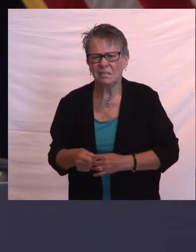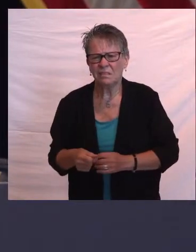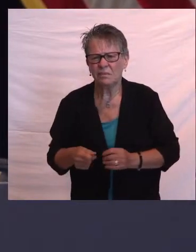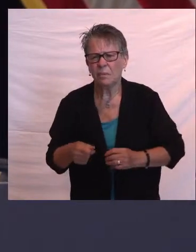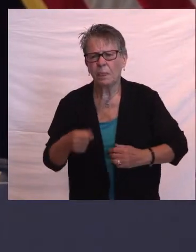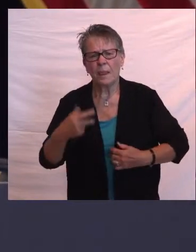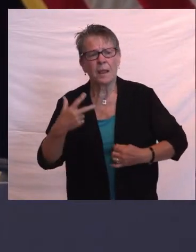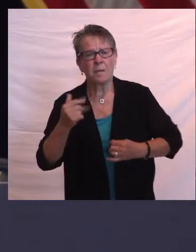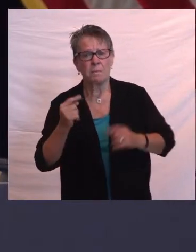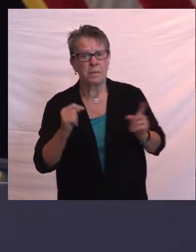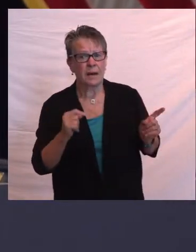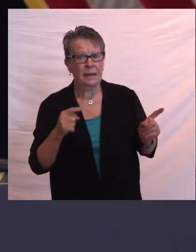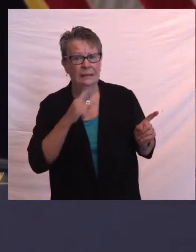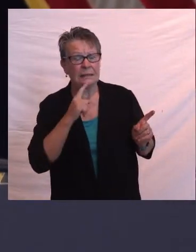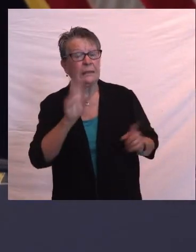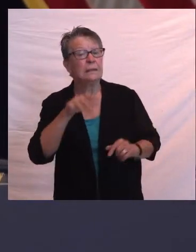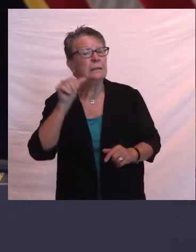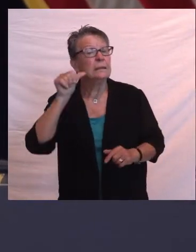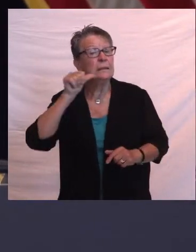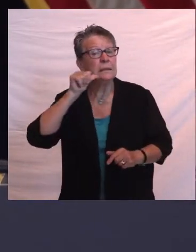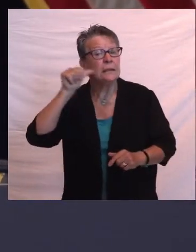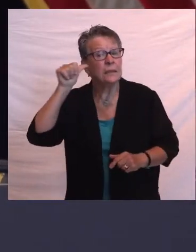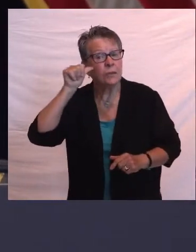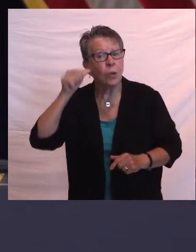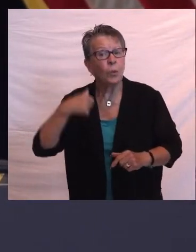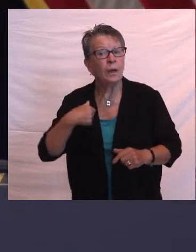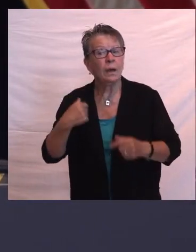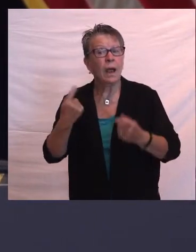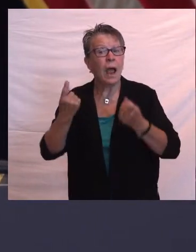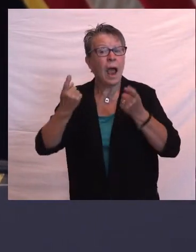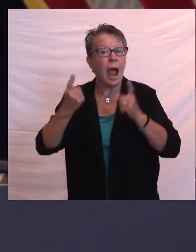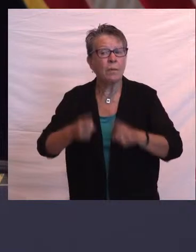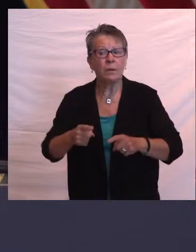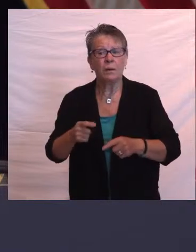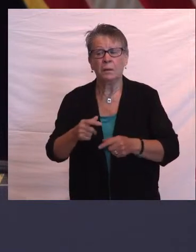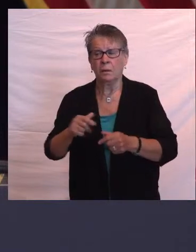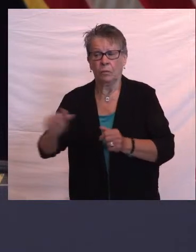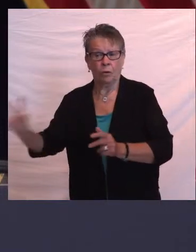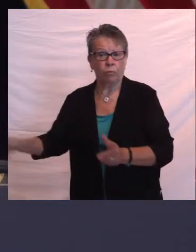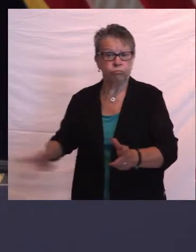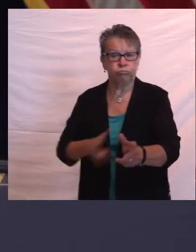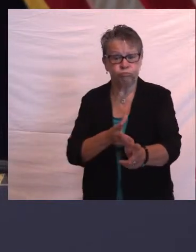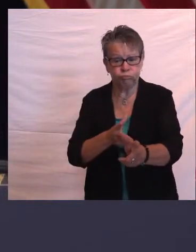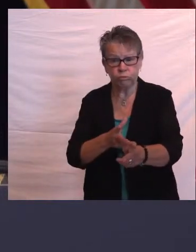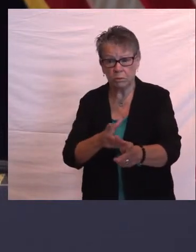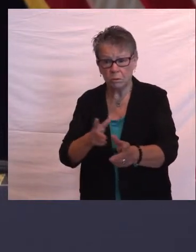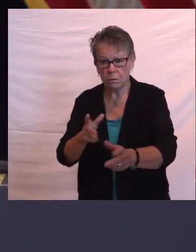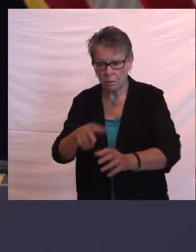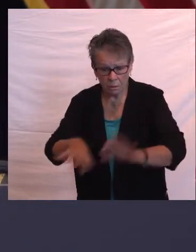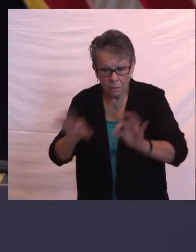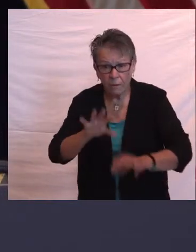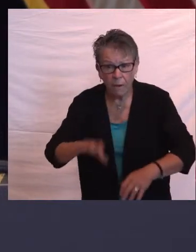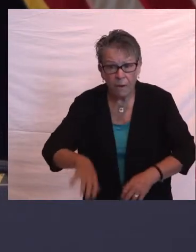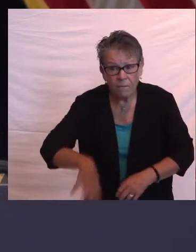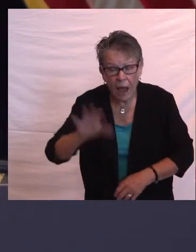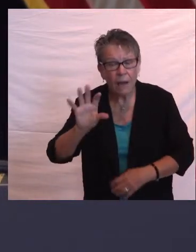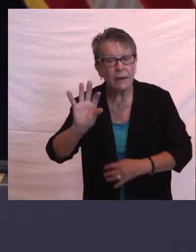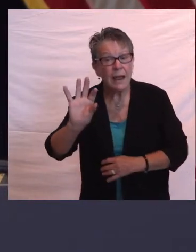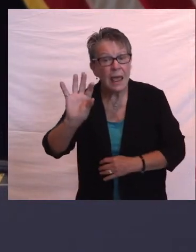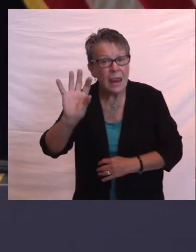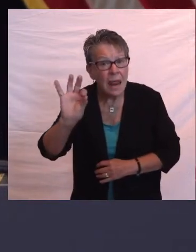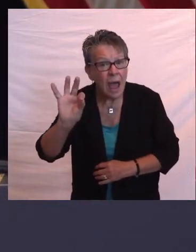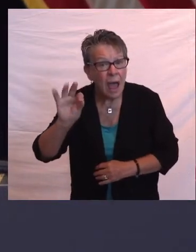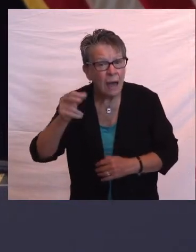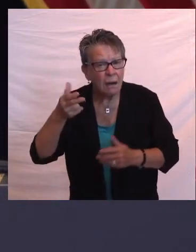9 illegal handguns were recovered. That's one motor vehicle in one traffic stop in probably one of the